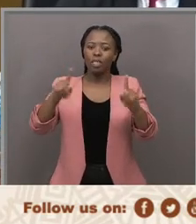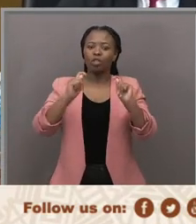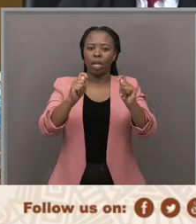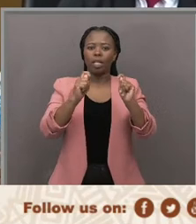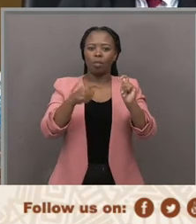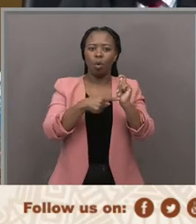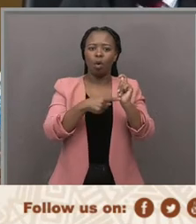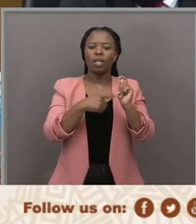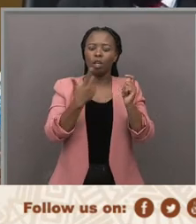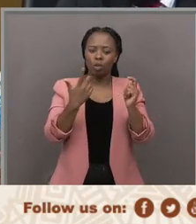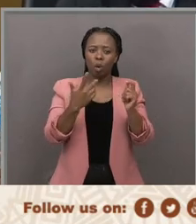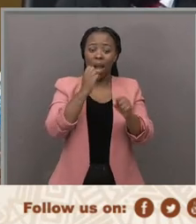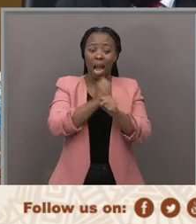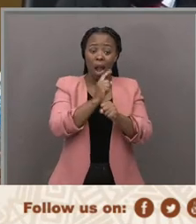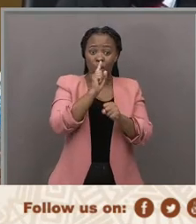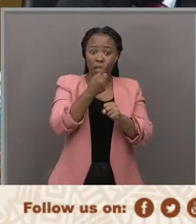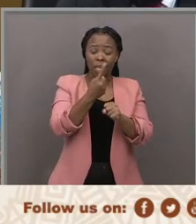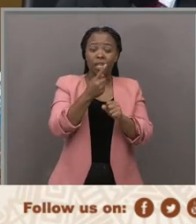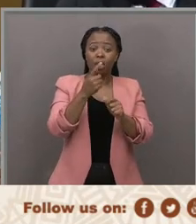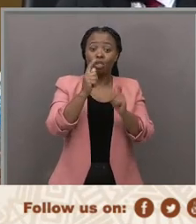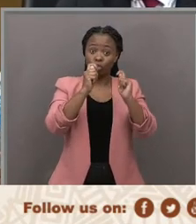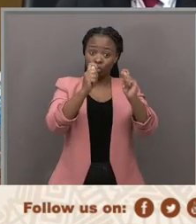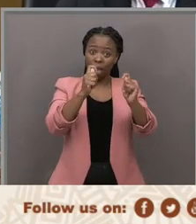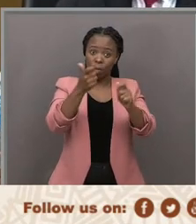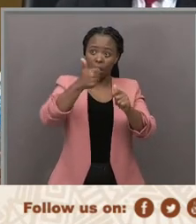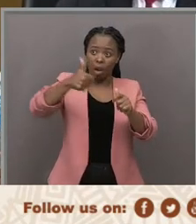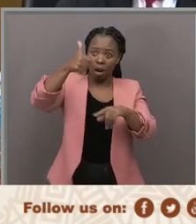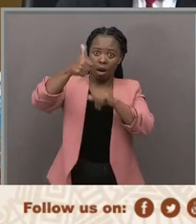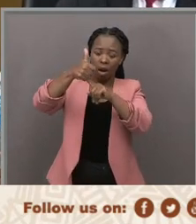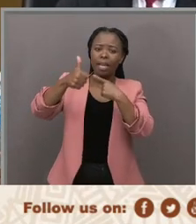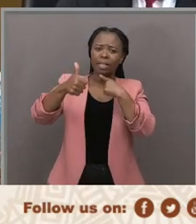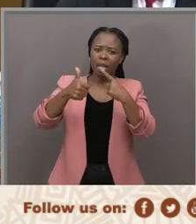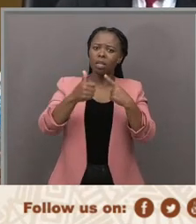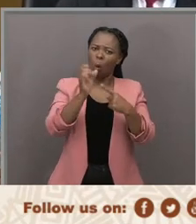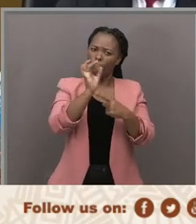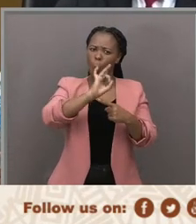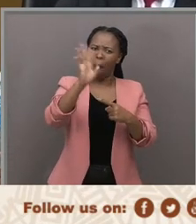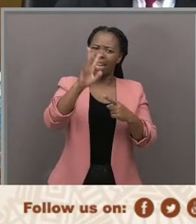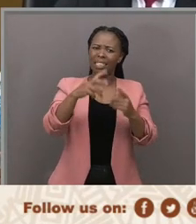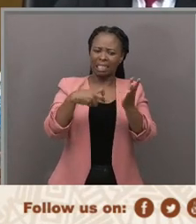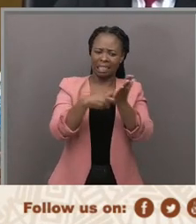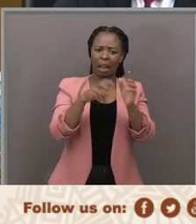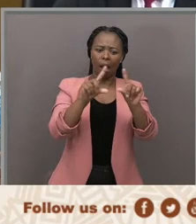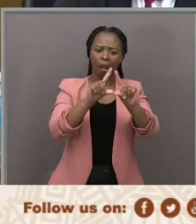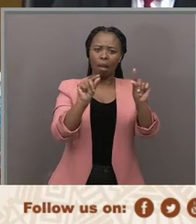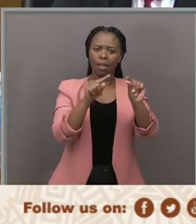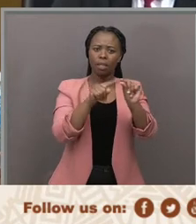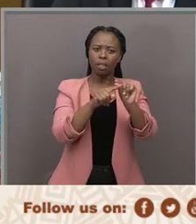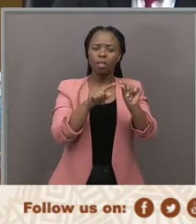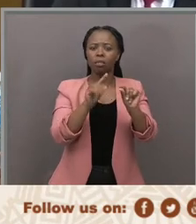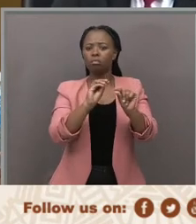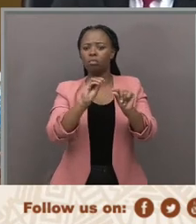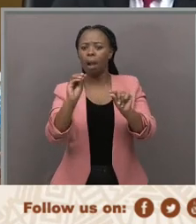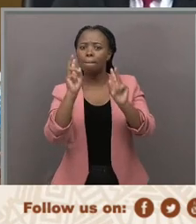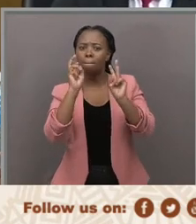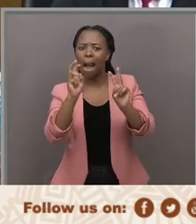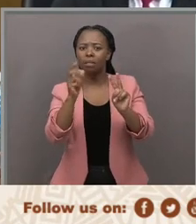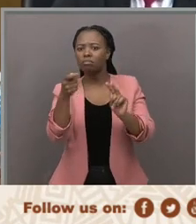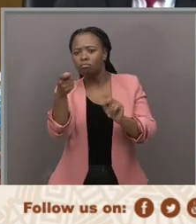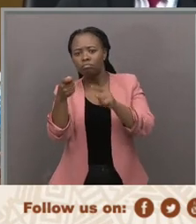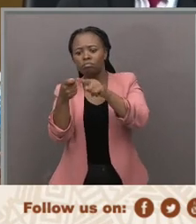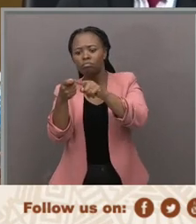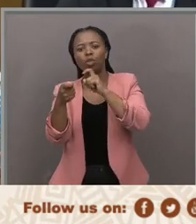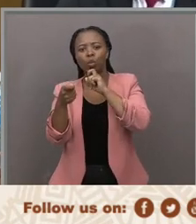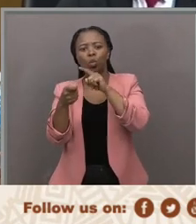the Gauteng Transport Authority is to ensure that you can use one ticket to move into bus services, to move into the